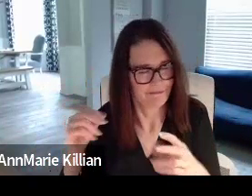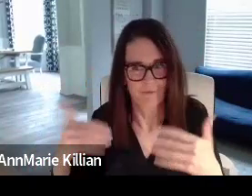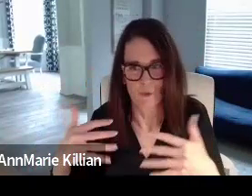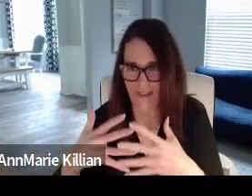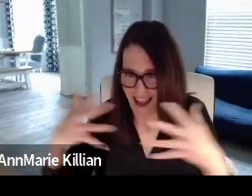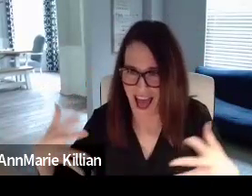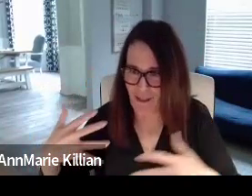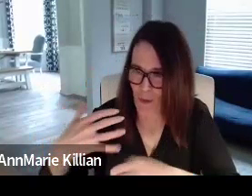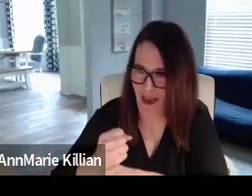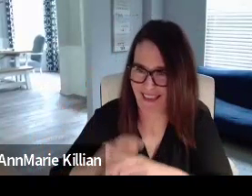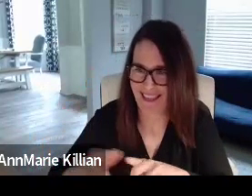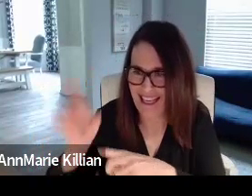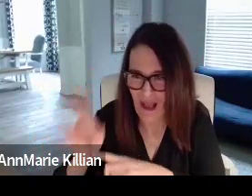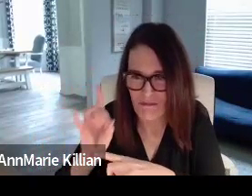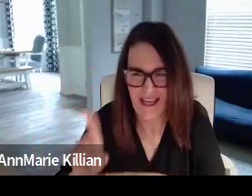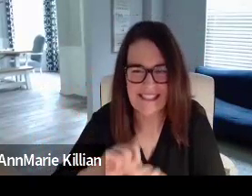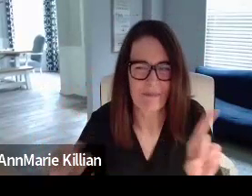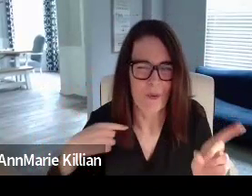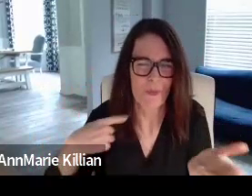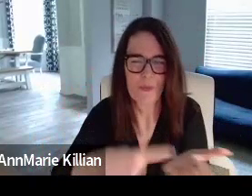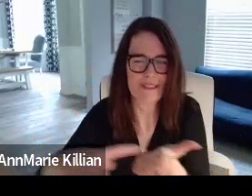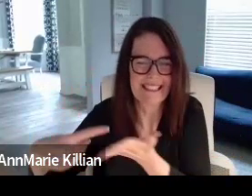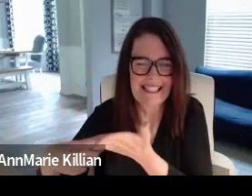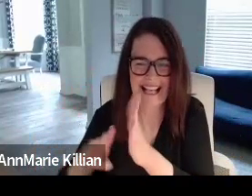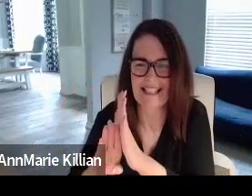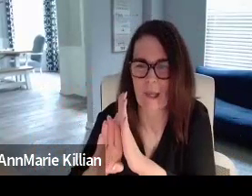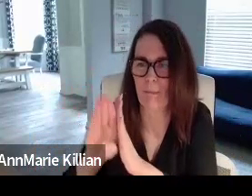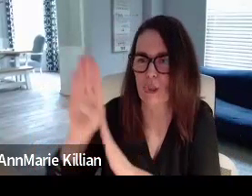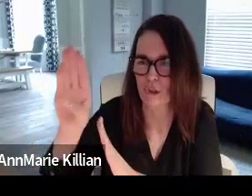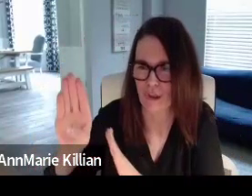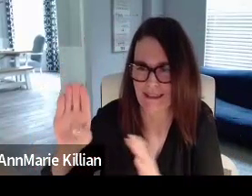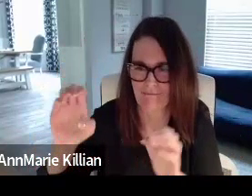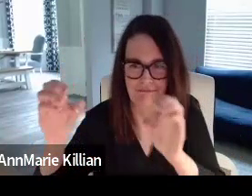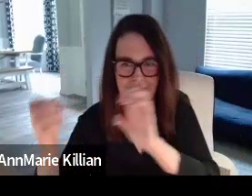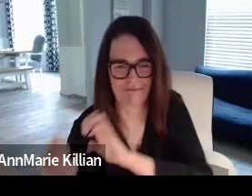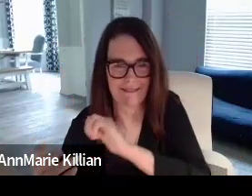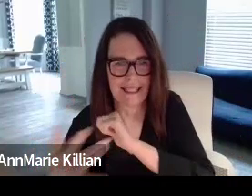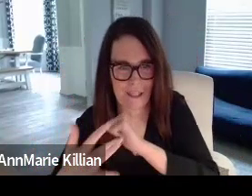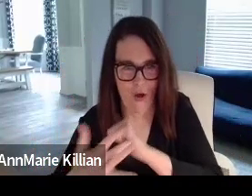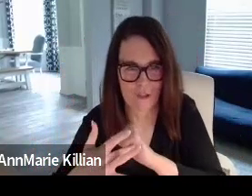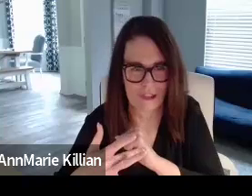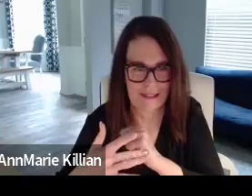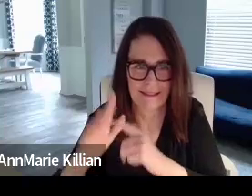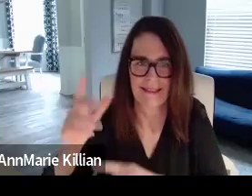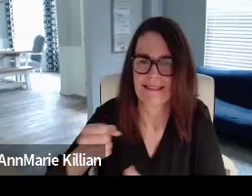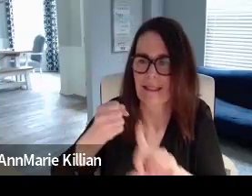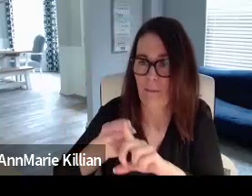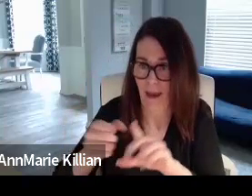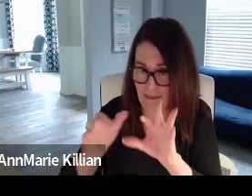Today, we are presenting an emerging technologies for language